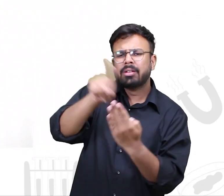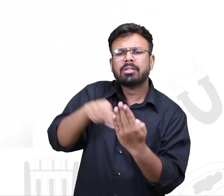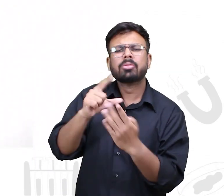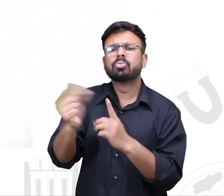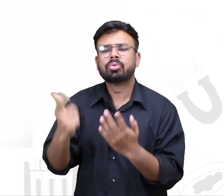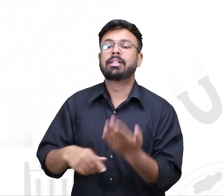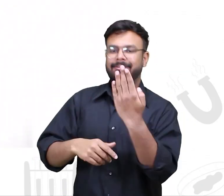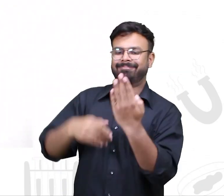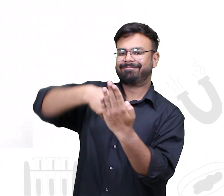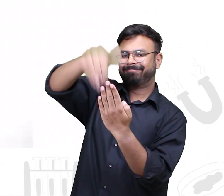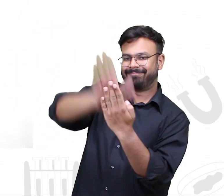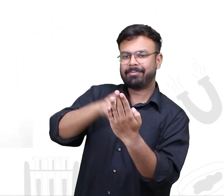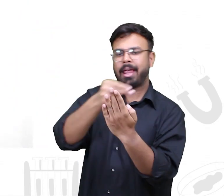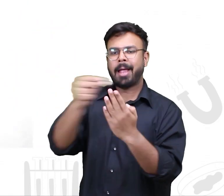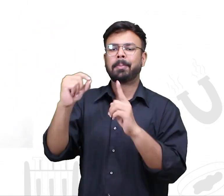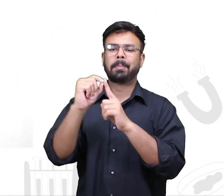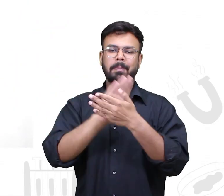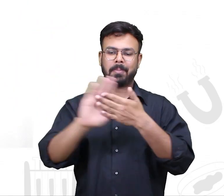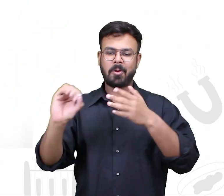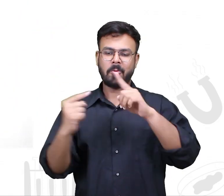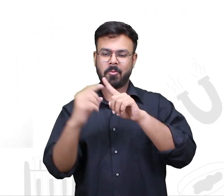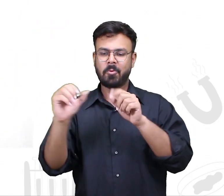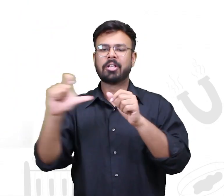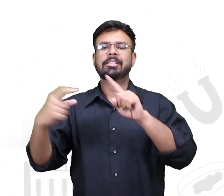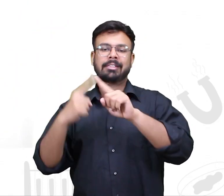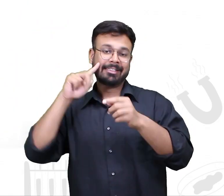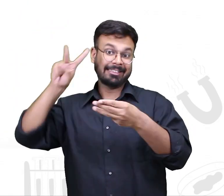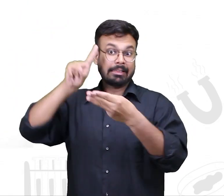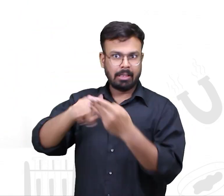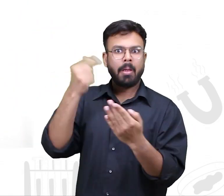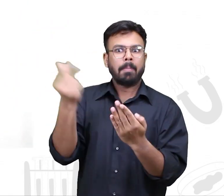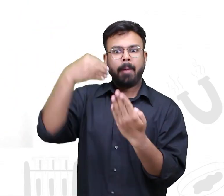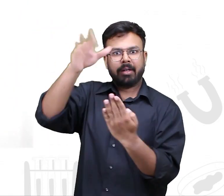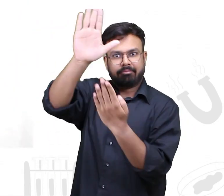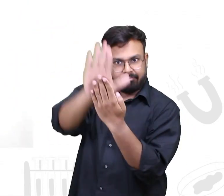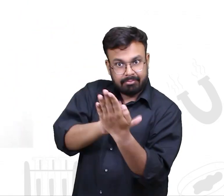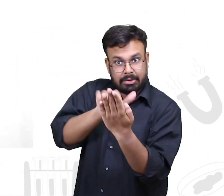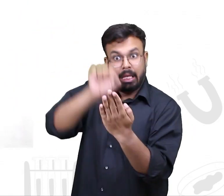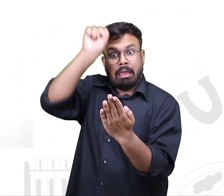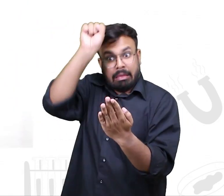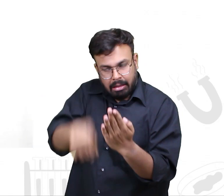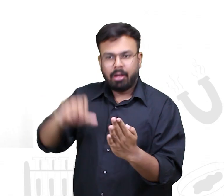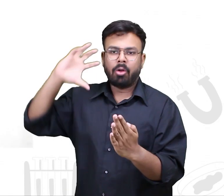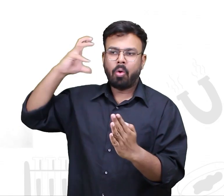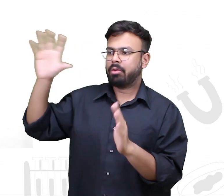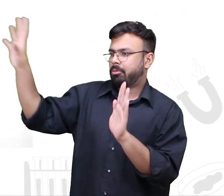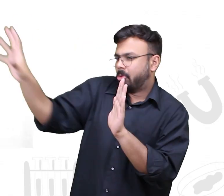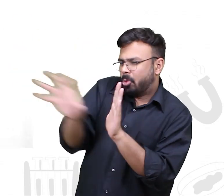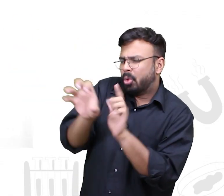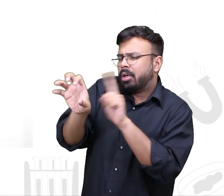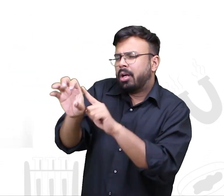we will be creating artificial leaf by coating a photoactive material on this paper in such a way that that can actually harvest